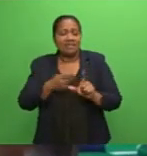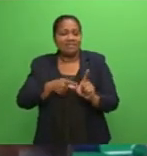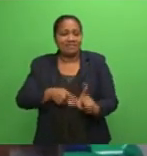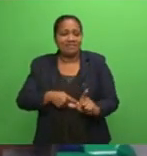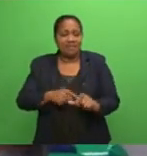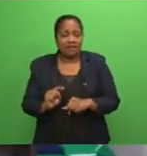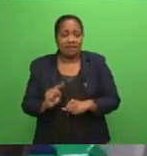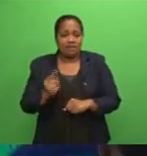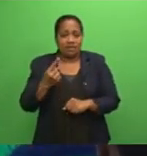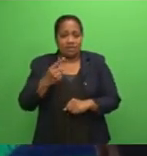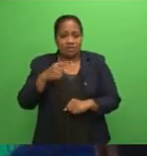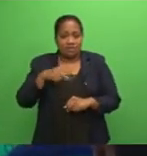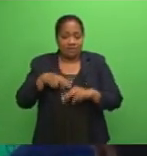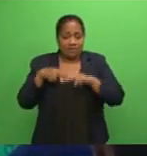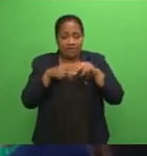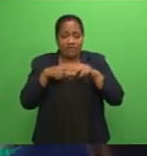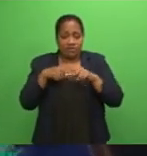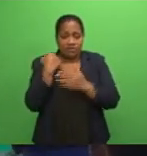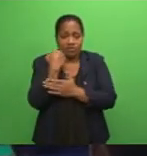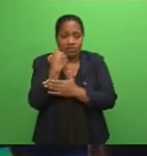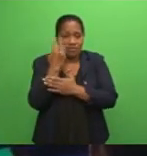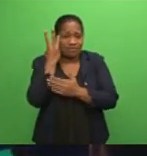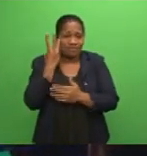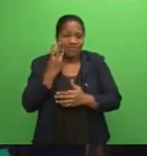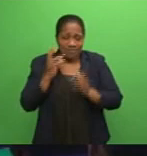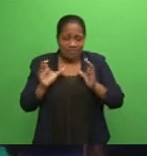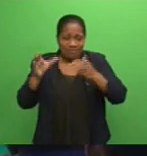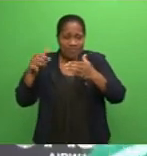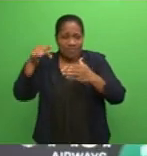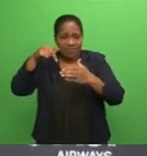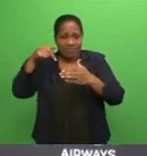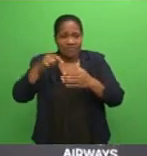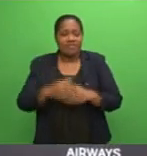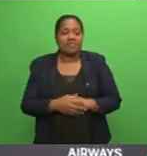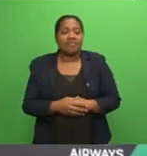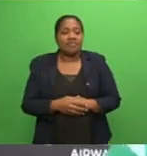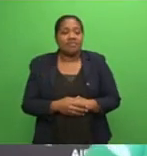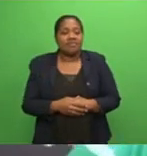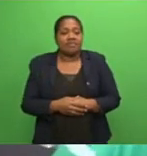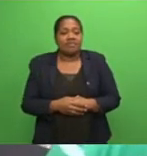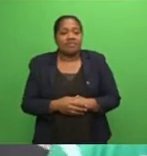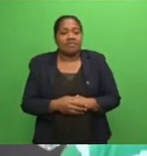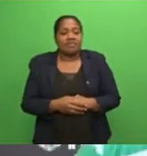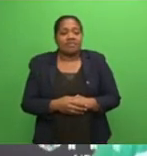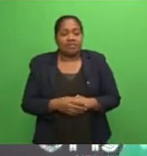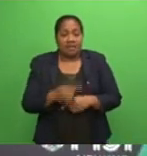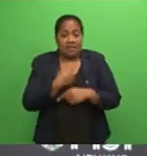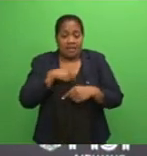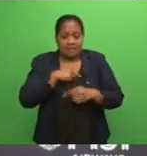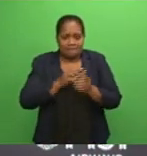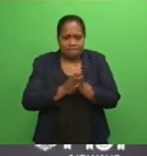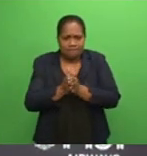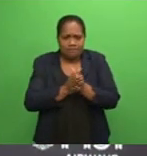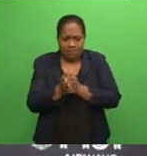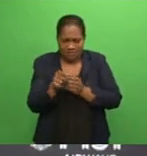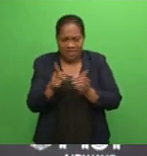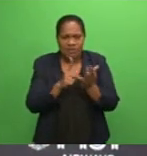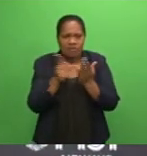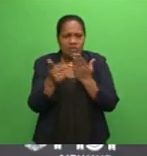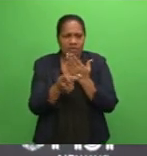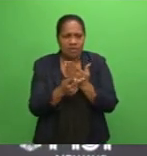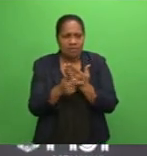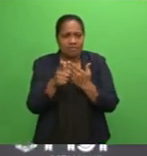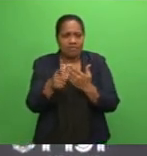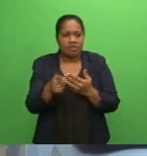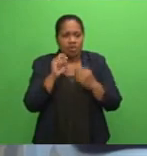Women's Academy is expected to broaden the horizons of these players. We're looking forward to the program as it unfolds in the